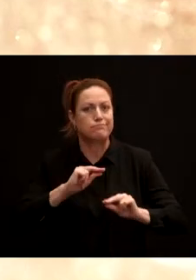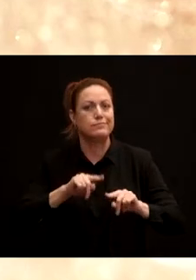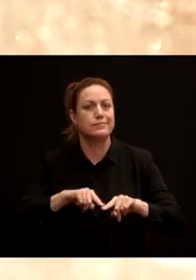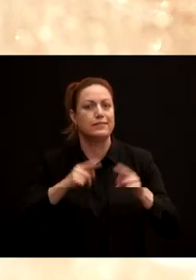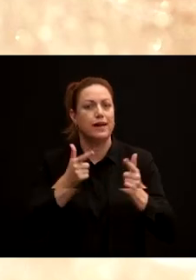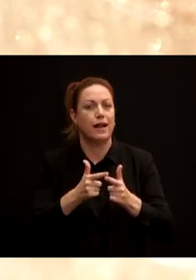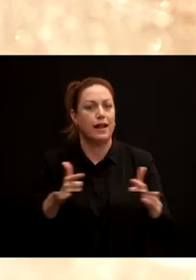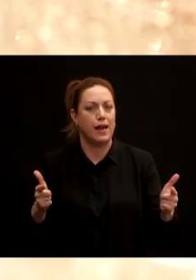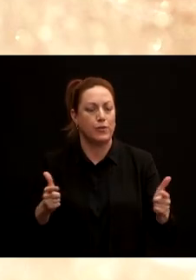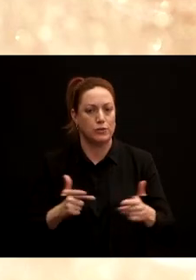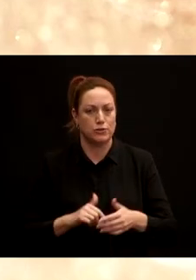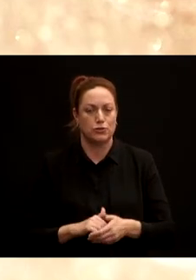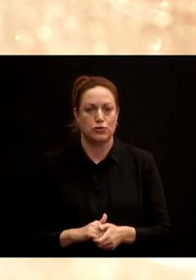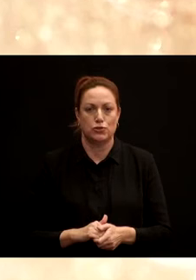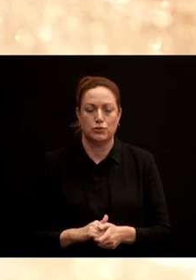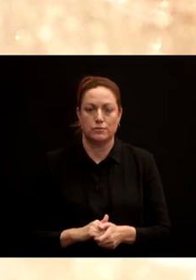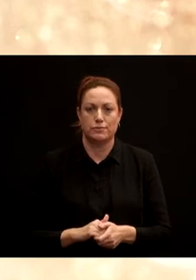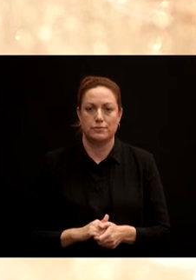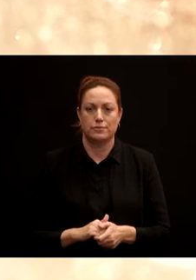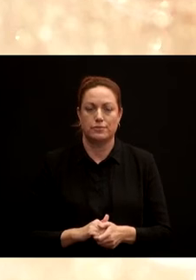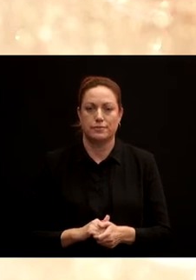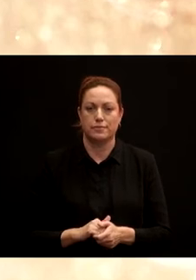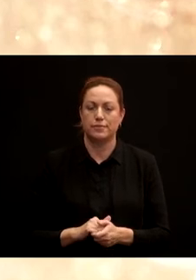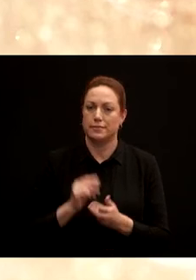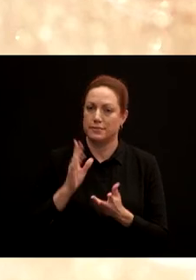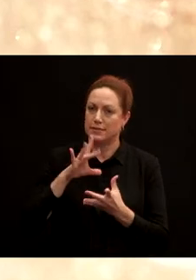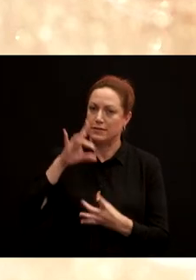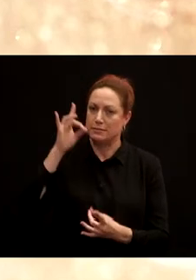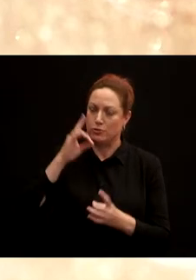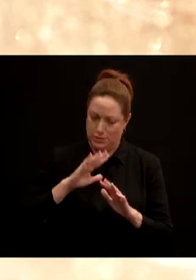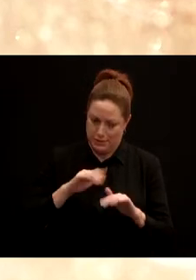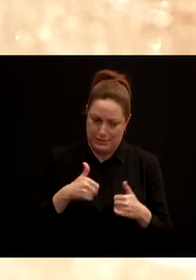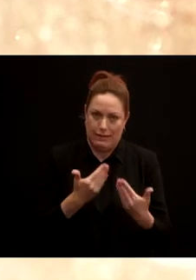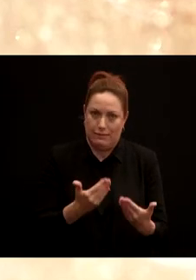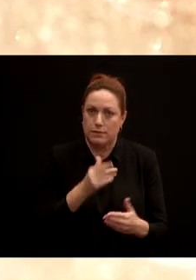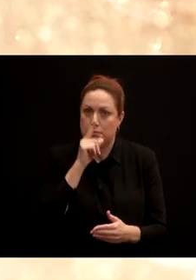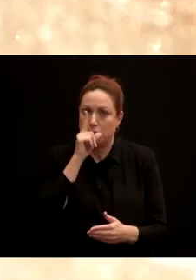languages as the Spirit gave them ability.